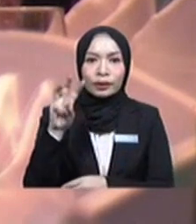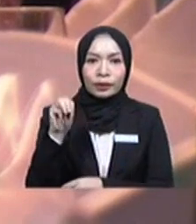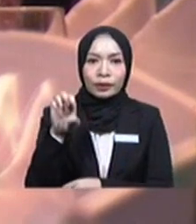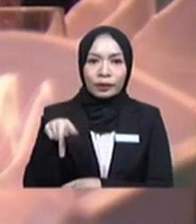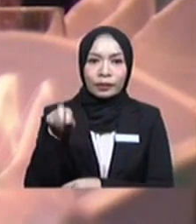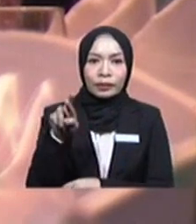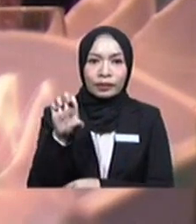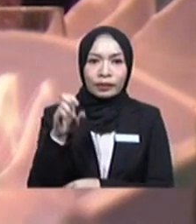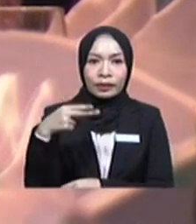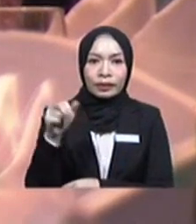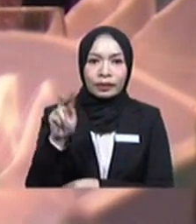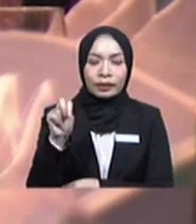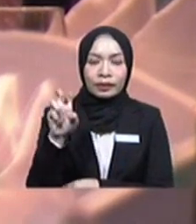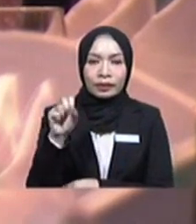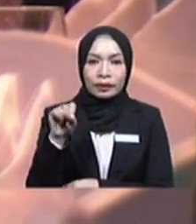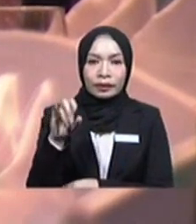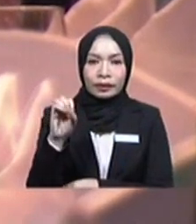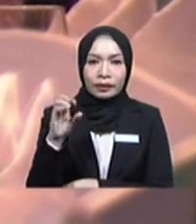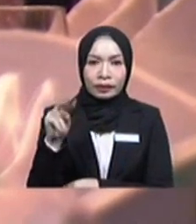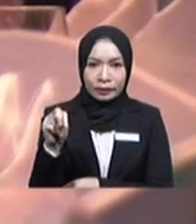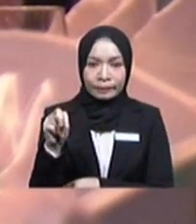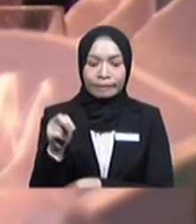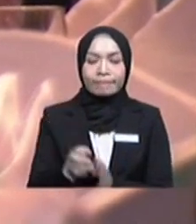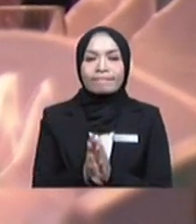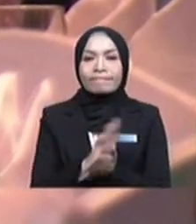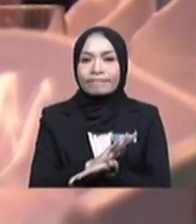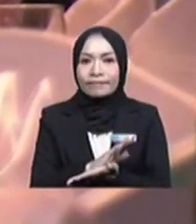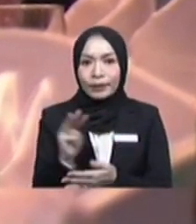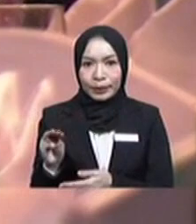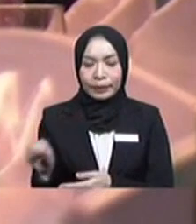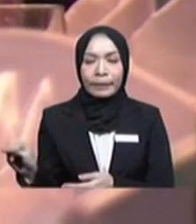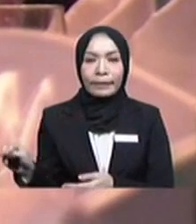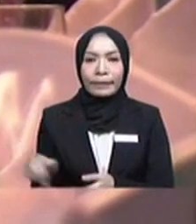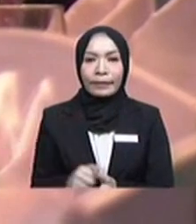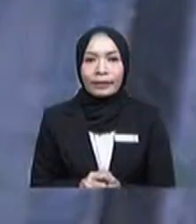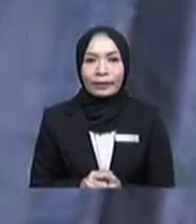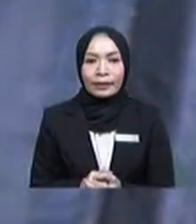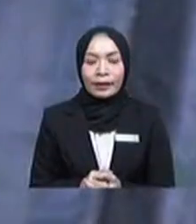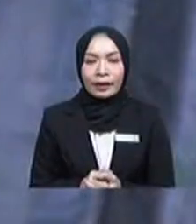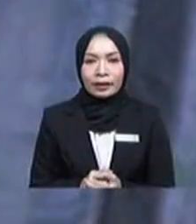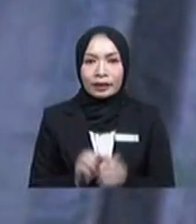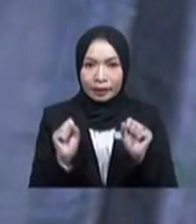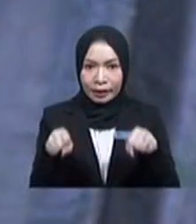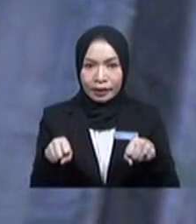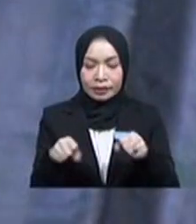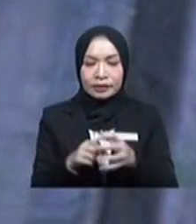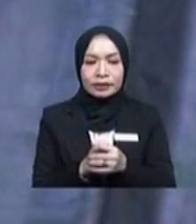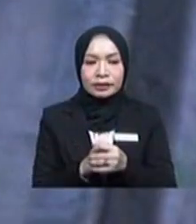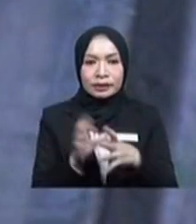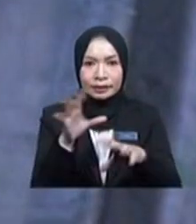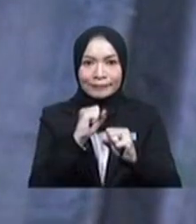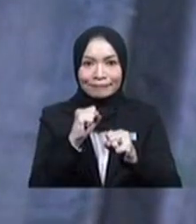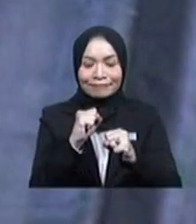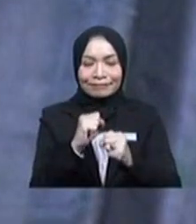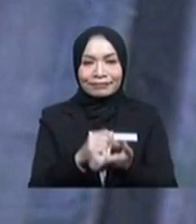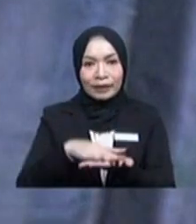will also ensure that students are assessed for learning continuously and teachers will be able to